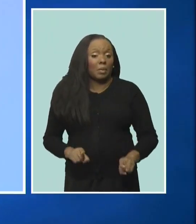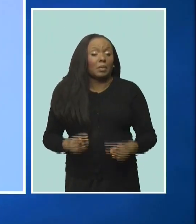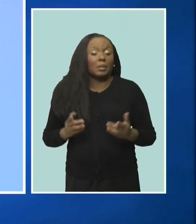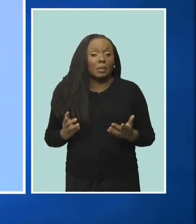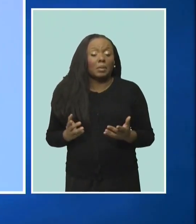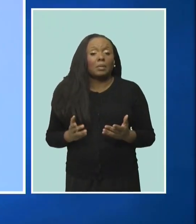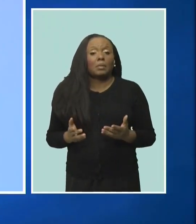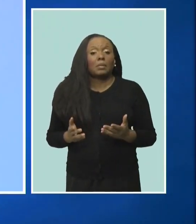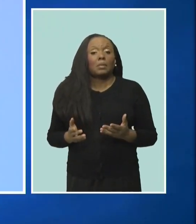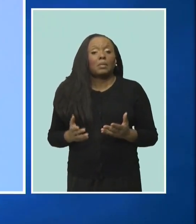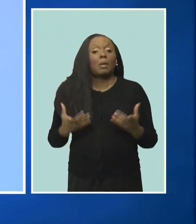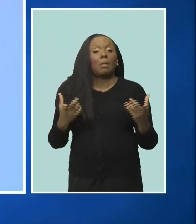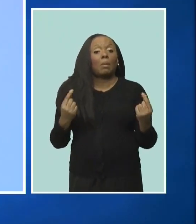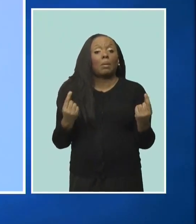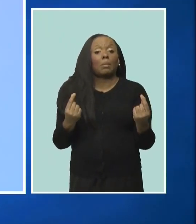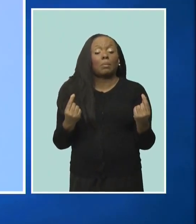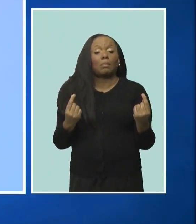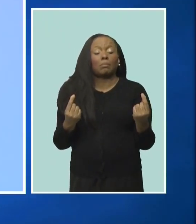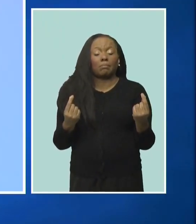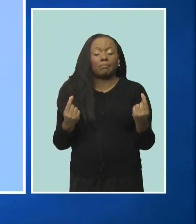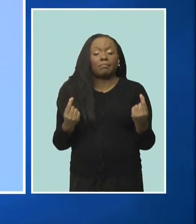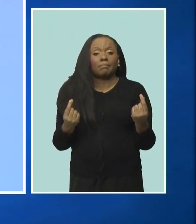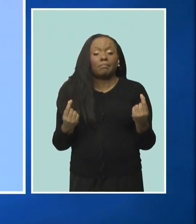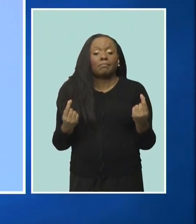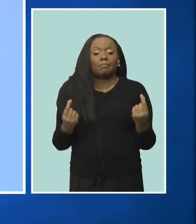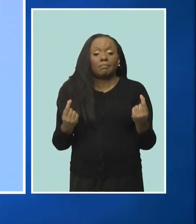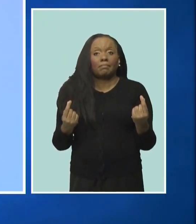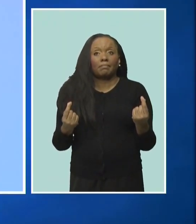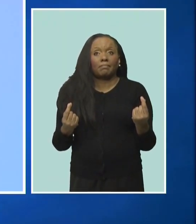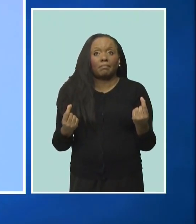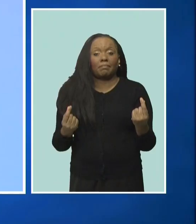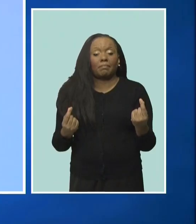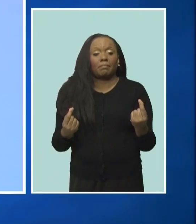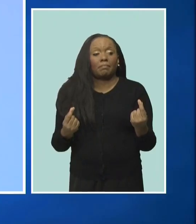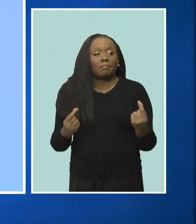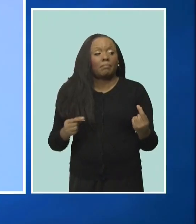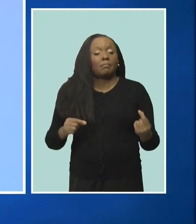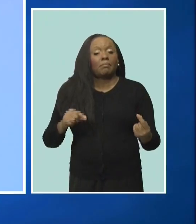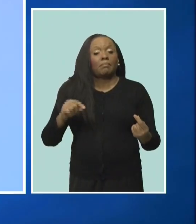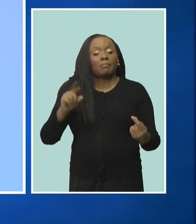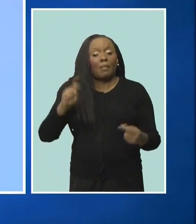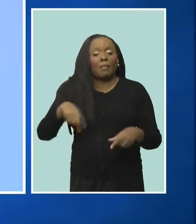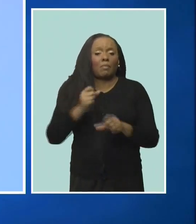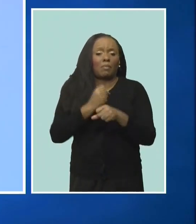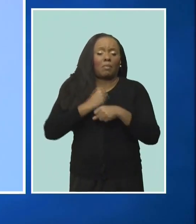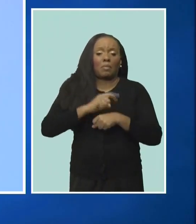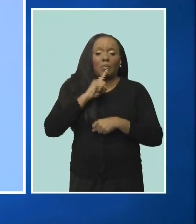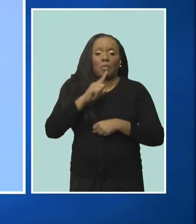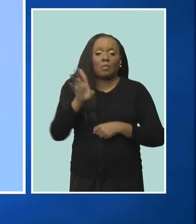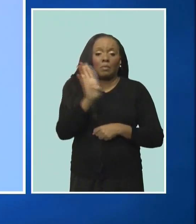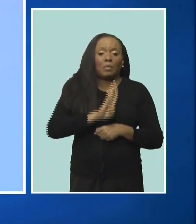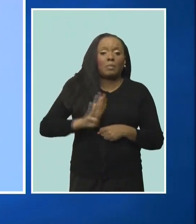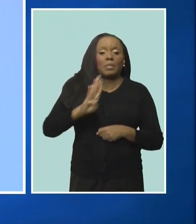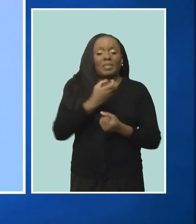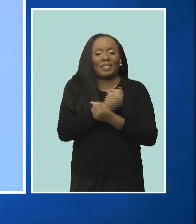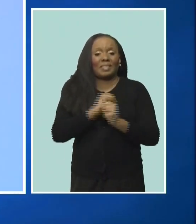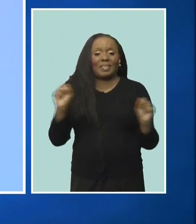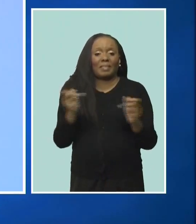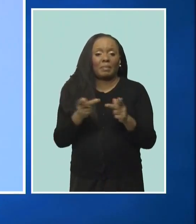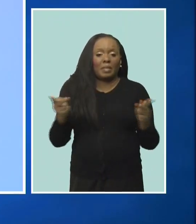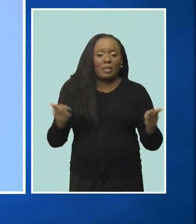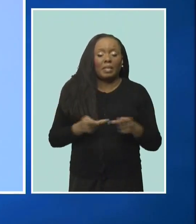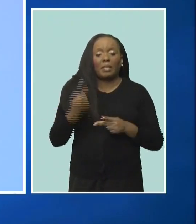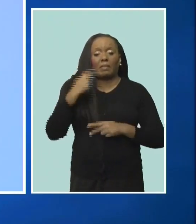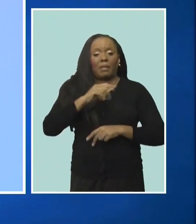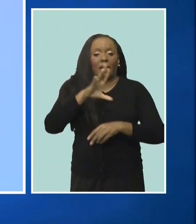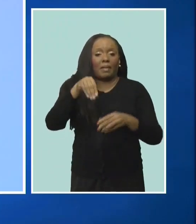we all got to do our part in terms of keeping Barbados as a safe place to